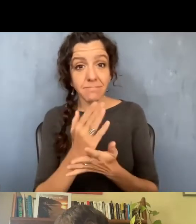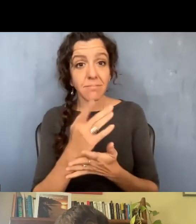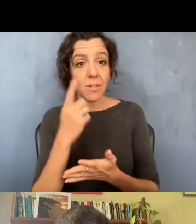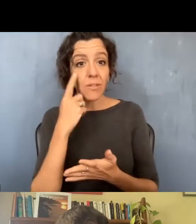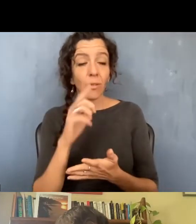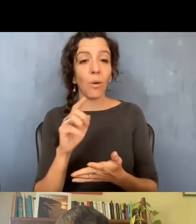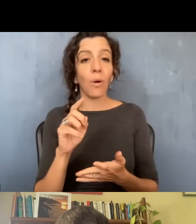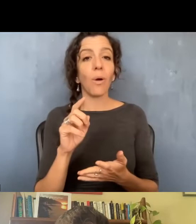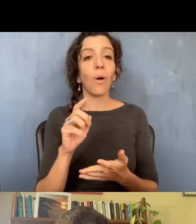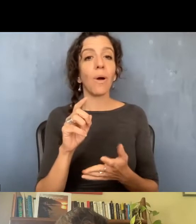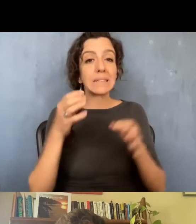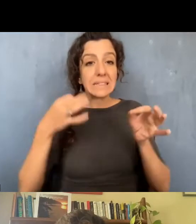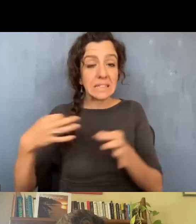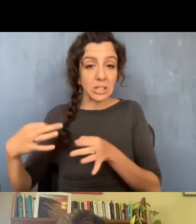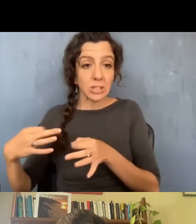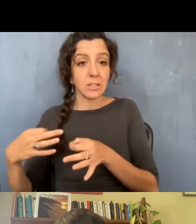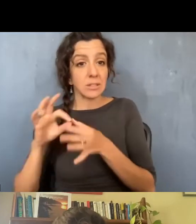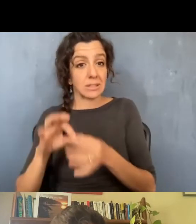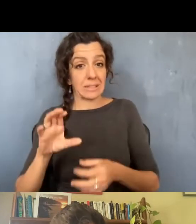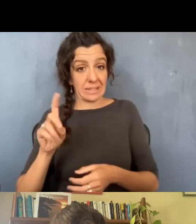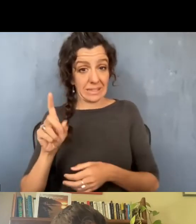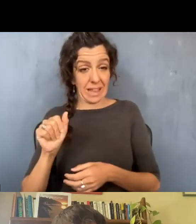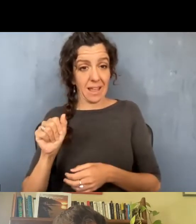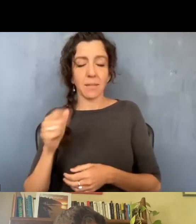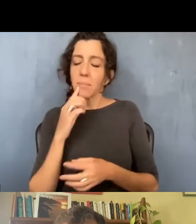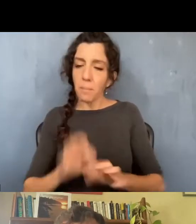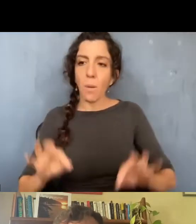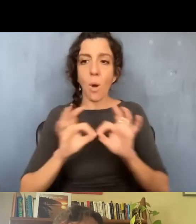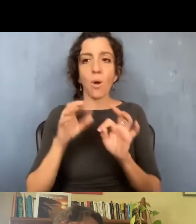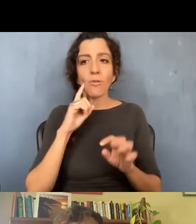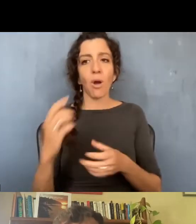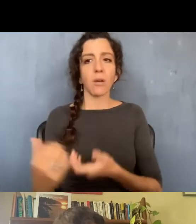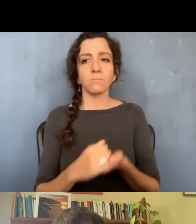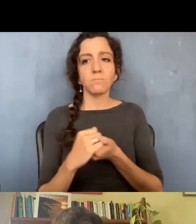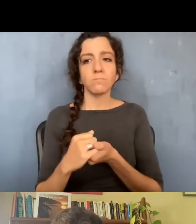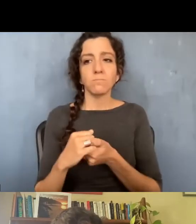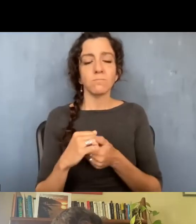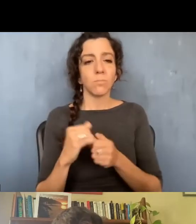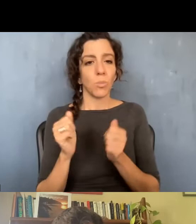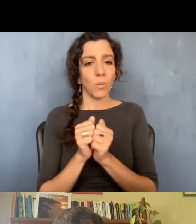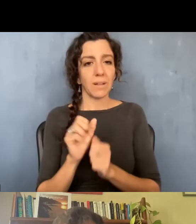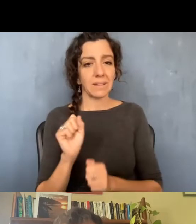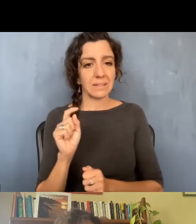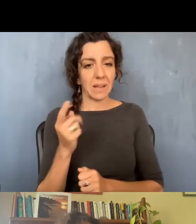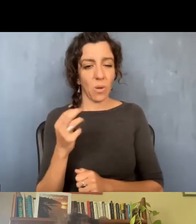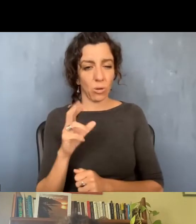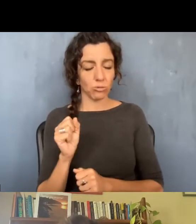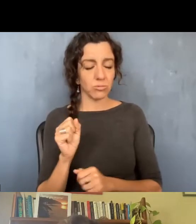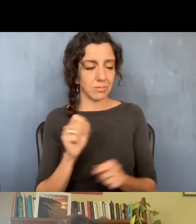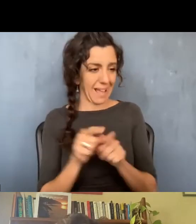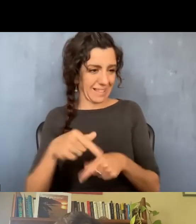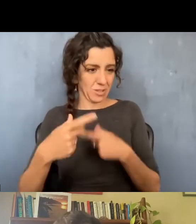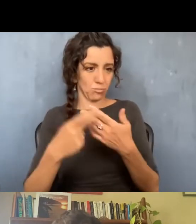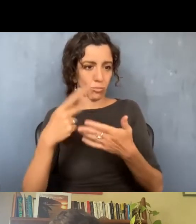with regards to this project is essential to engage and collaborate with stakeholders as this project moves